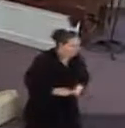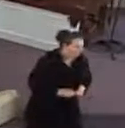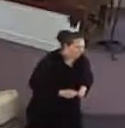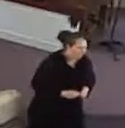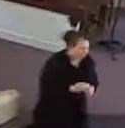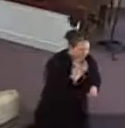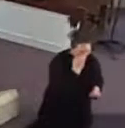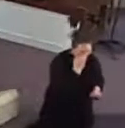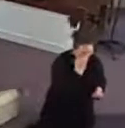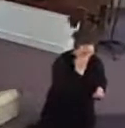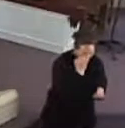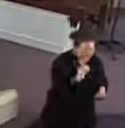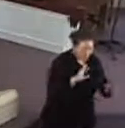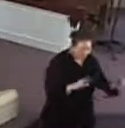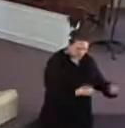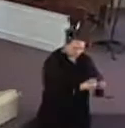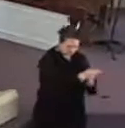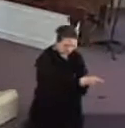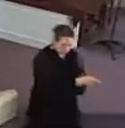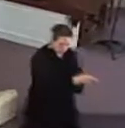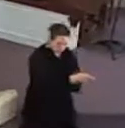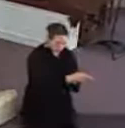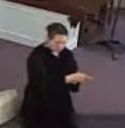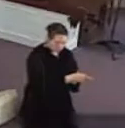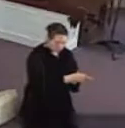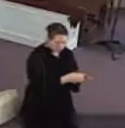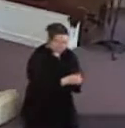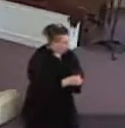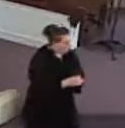I challenge you today, don't gamble with God.